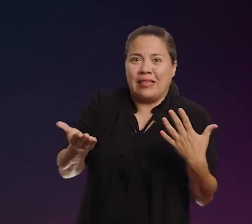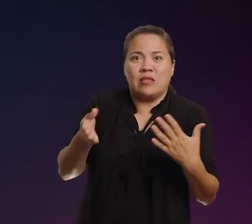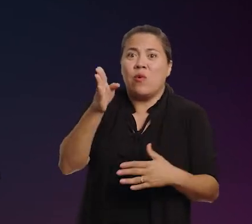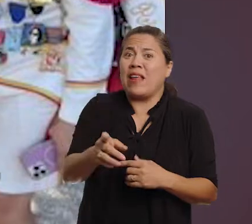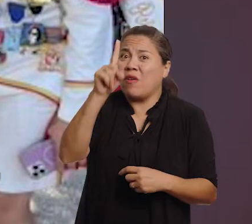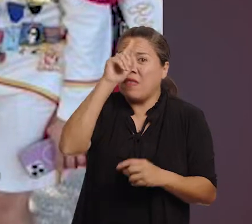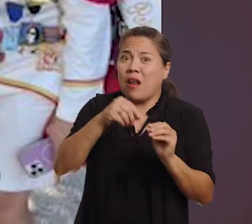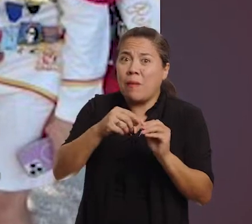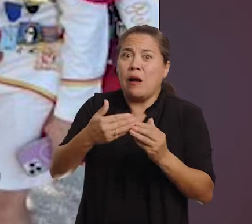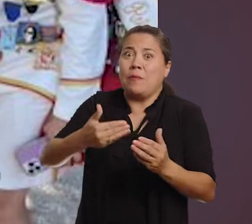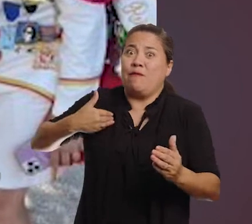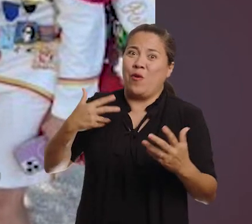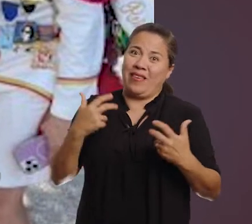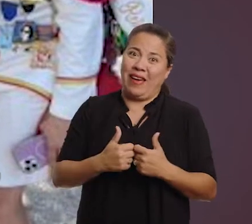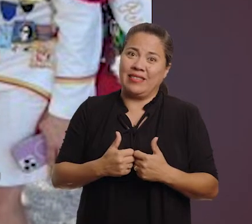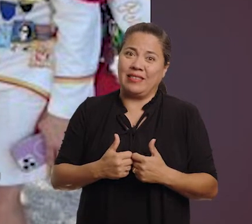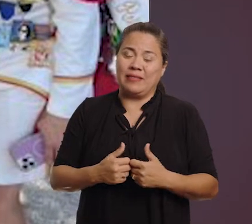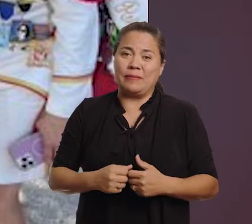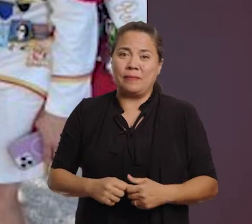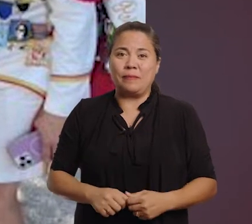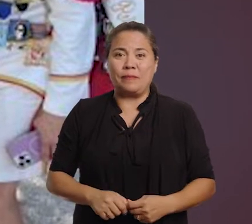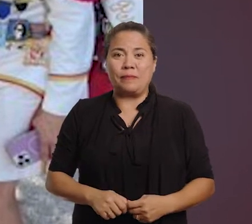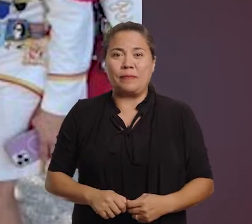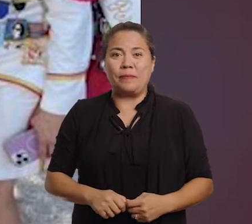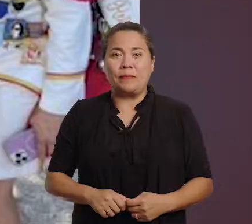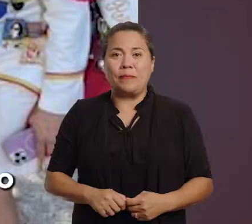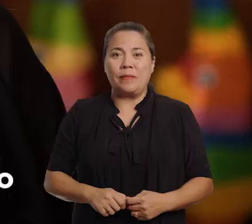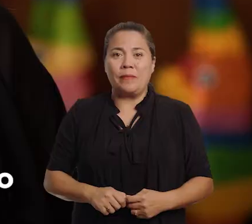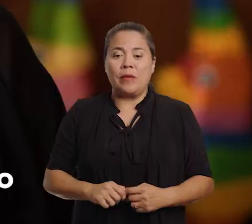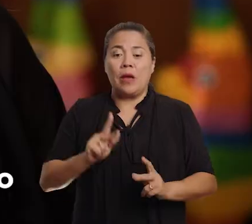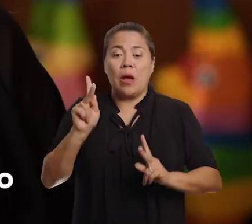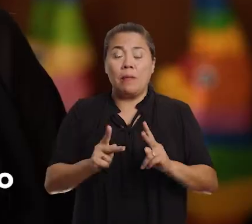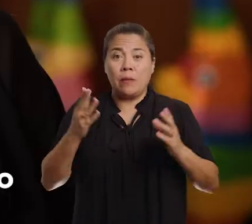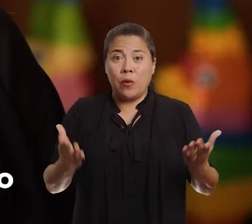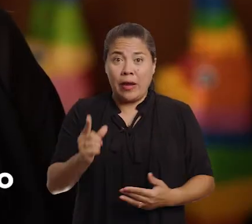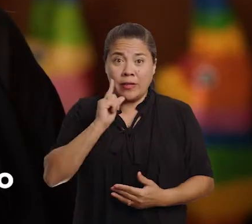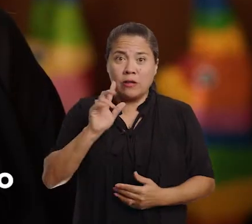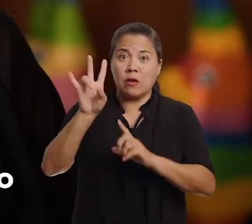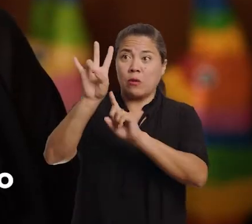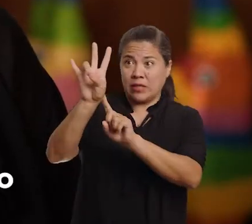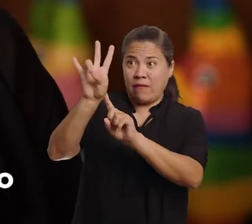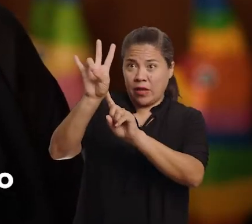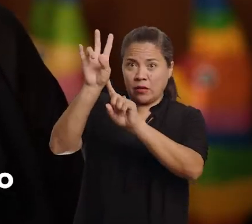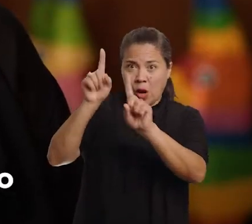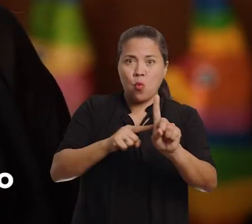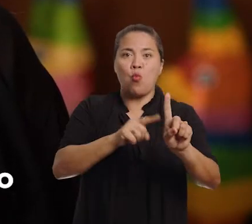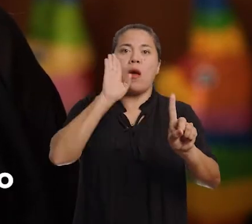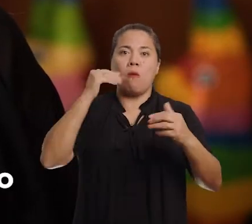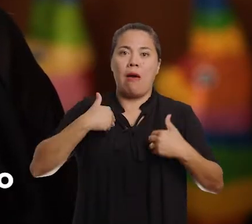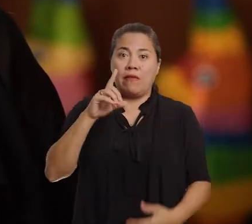things that never crossed our mind prior to the accident. 1 in every 7 people in San Antonio lives